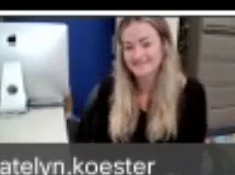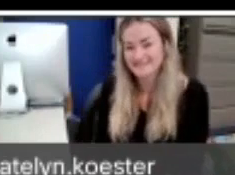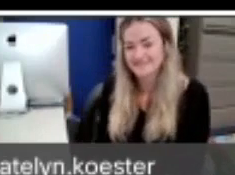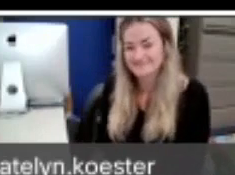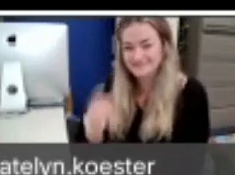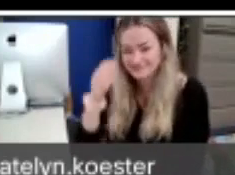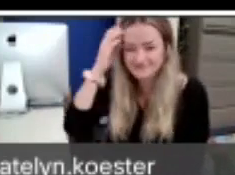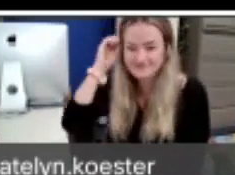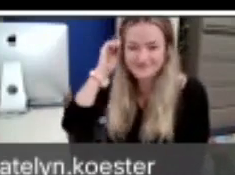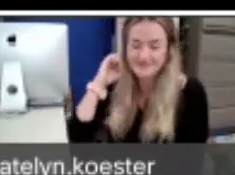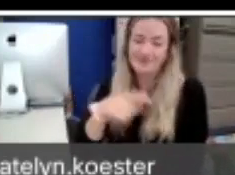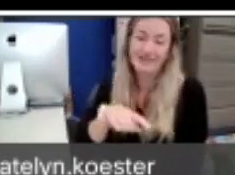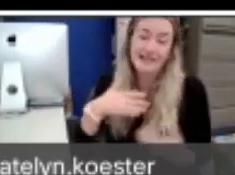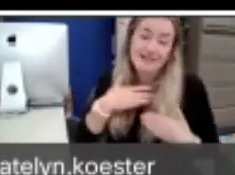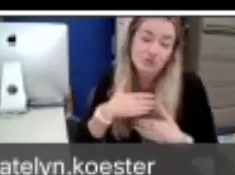language skills.